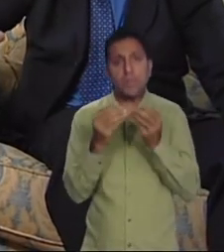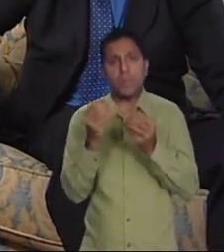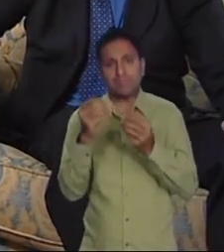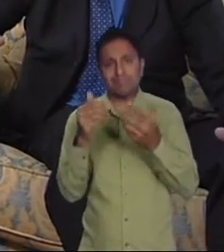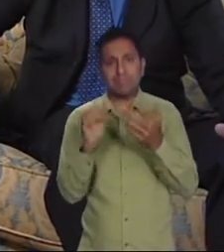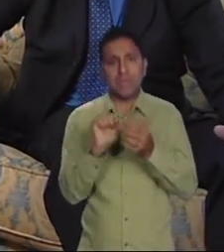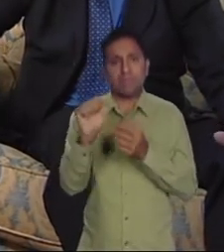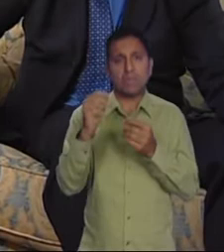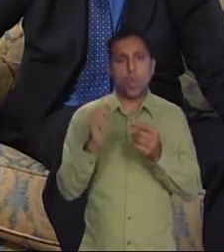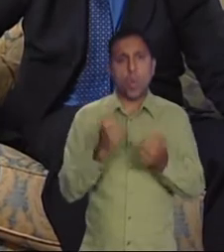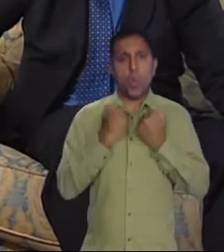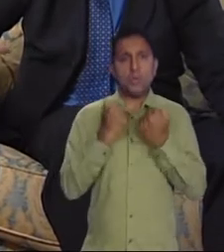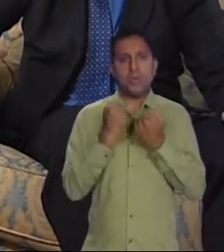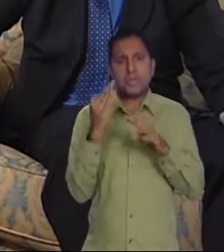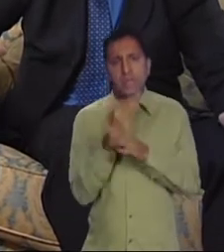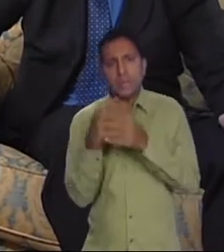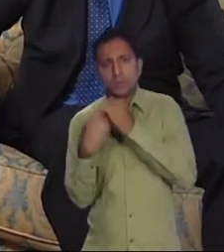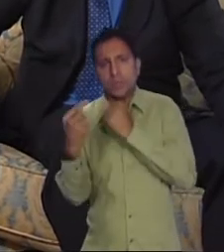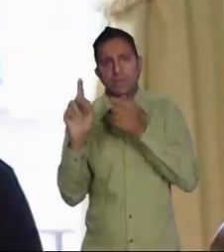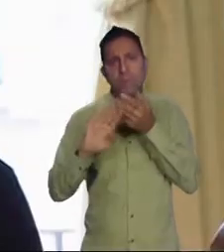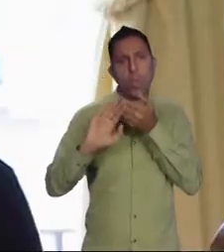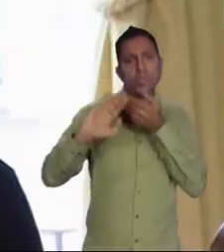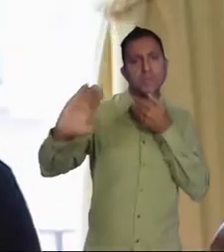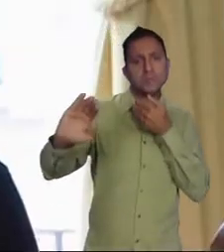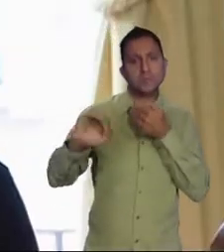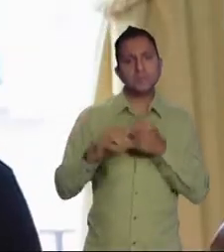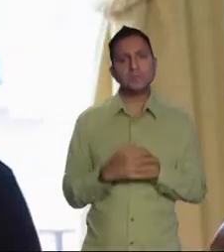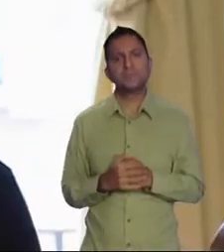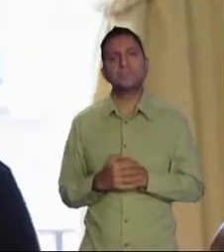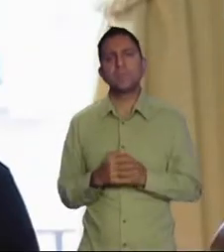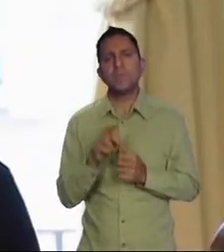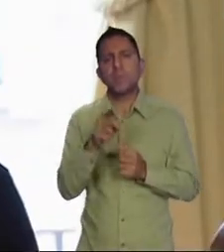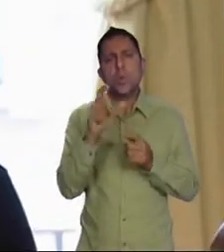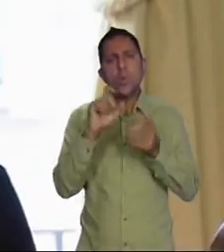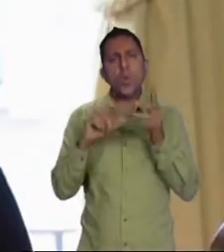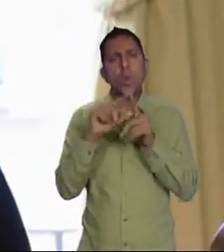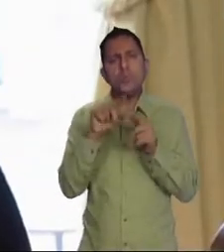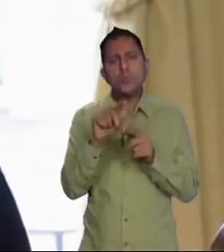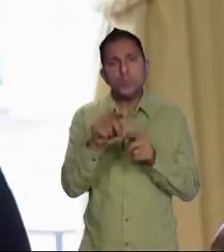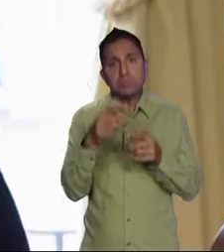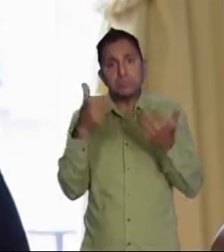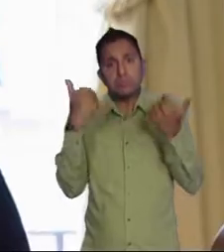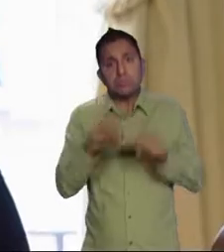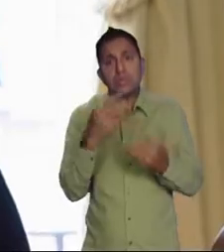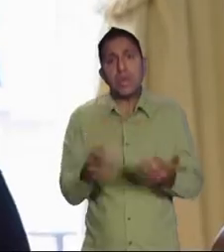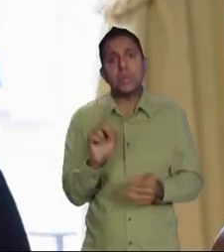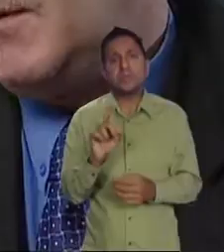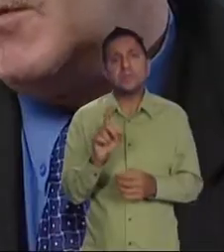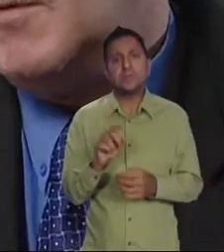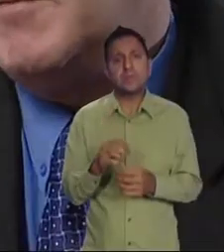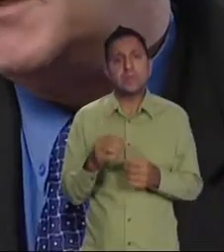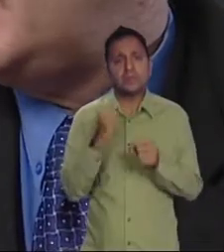they're kept in isolation from other sources of intelligence. So what codes are we actually breaking now? What's GCHQ up to at the